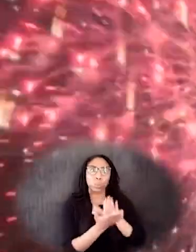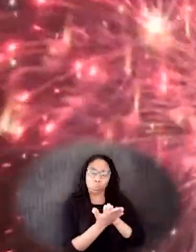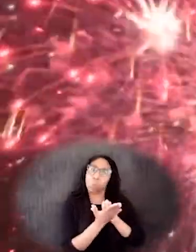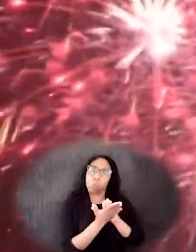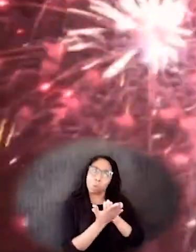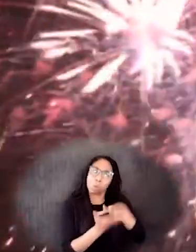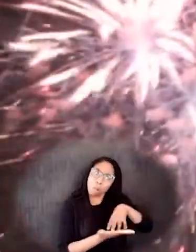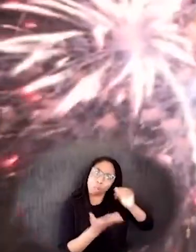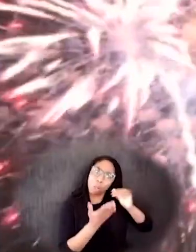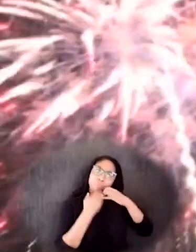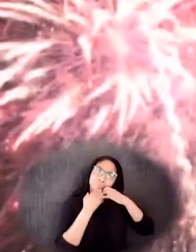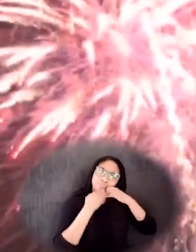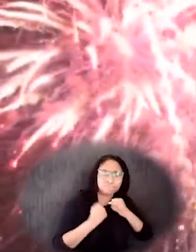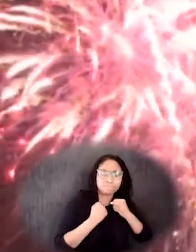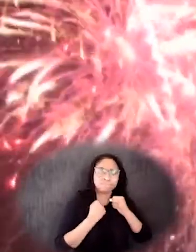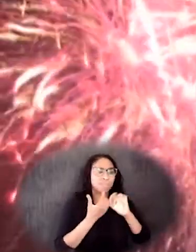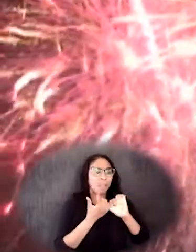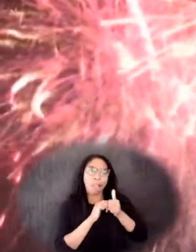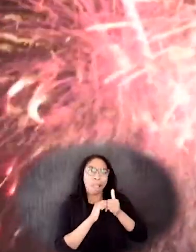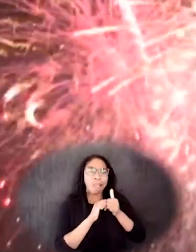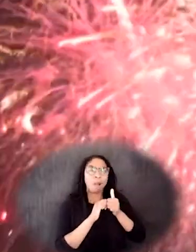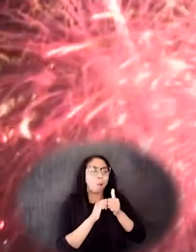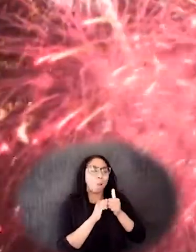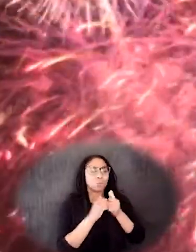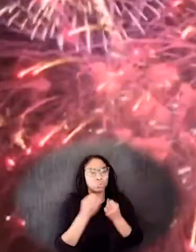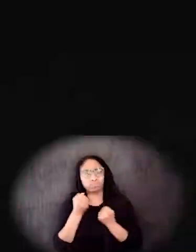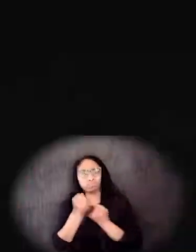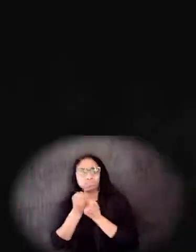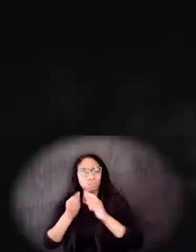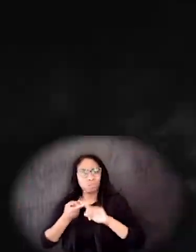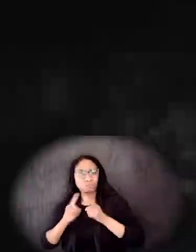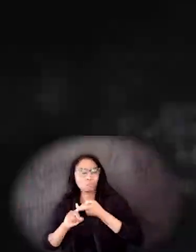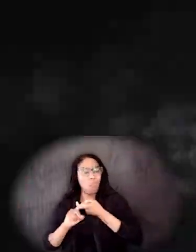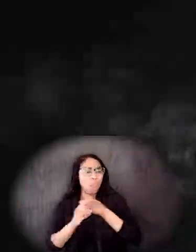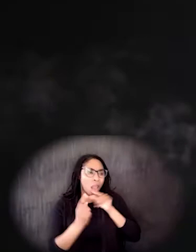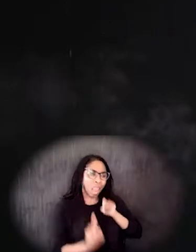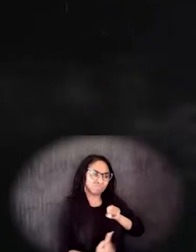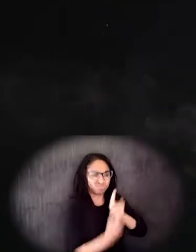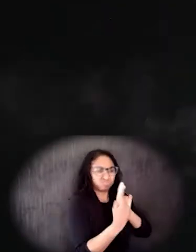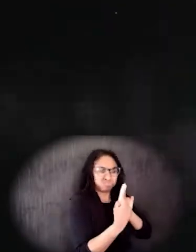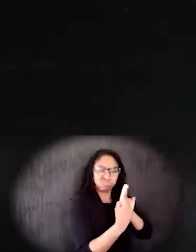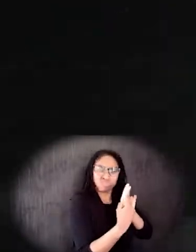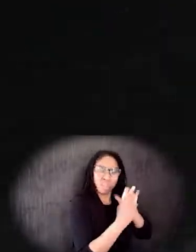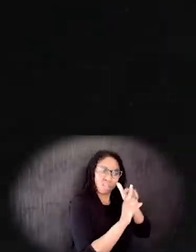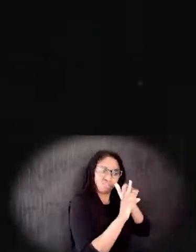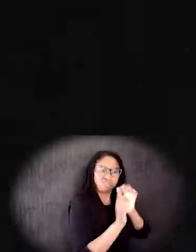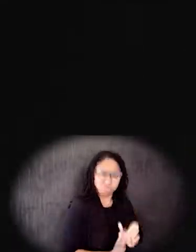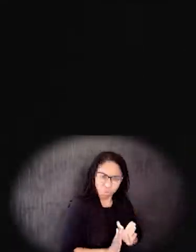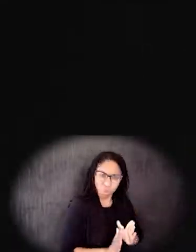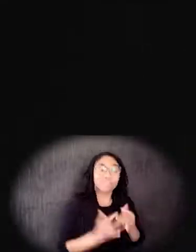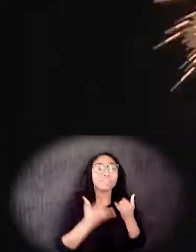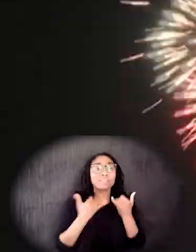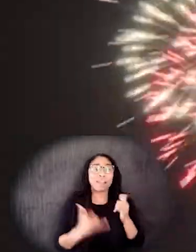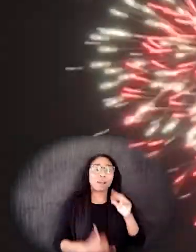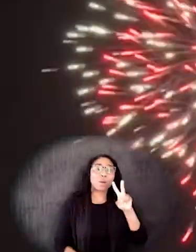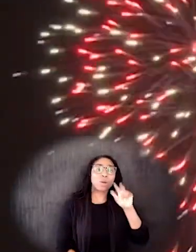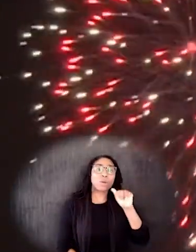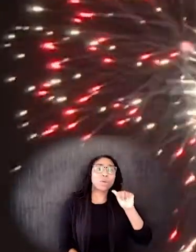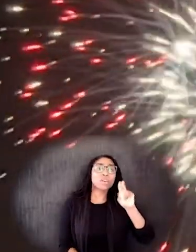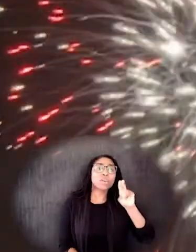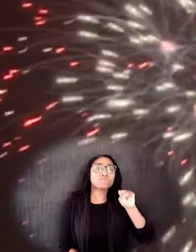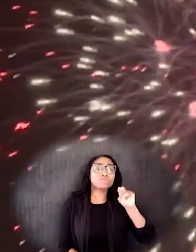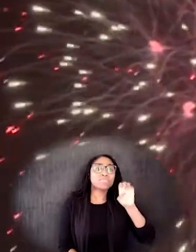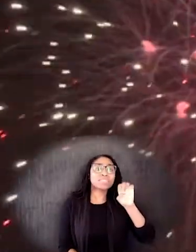of standing up for her friend against the bully. And now, here's Vanessa to introduce our